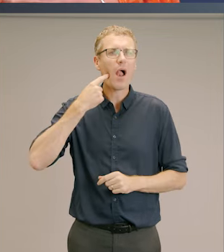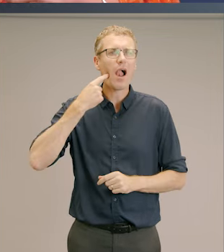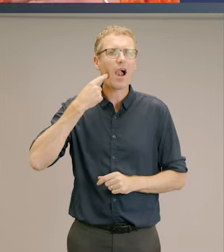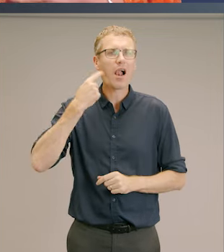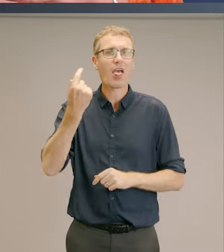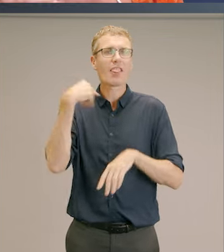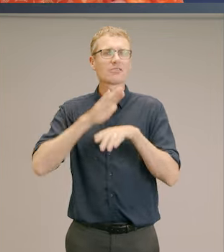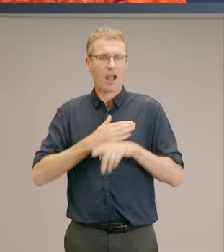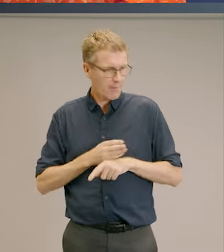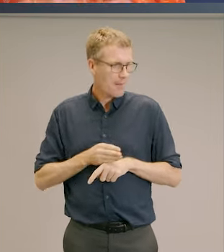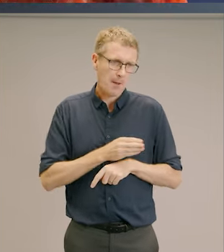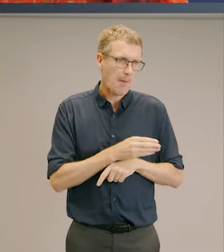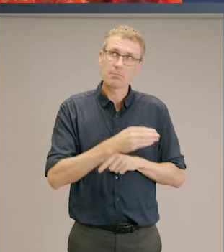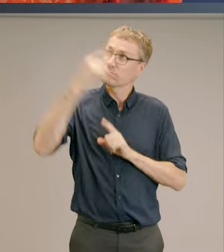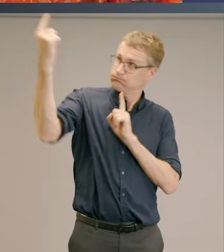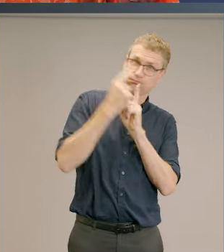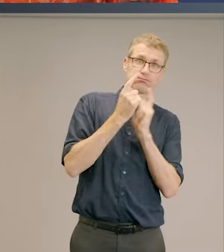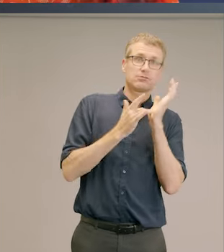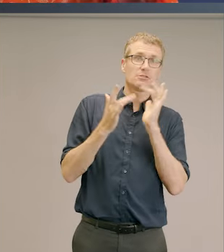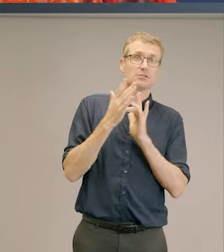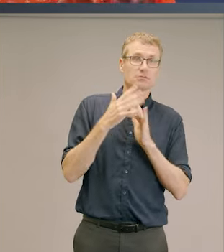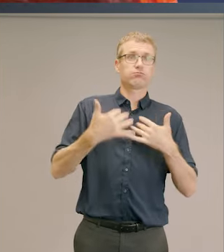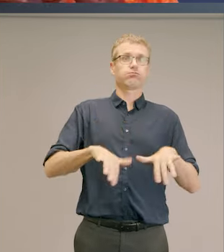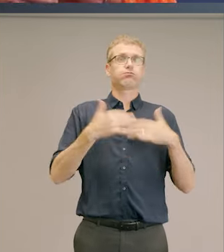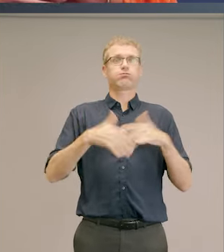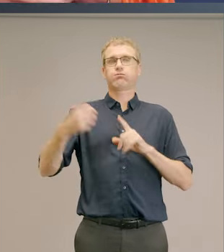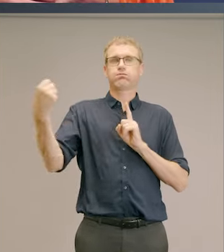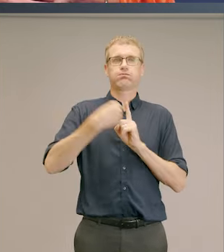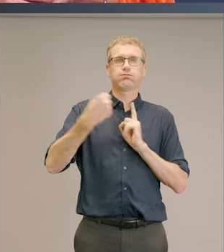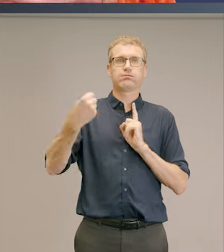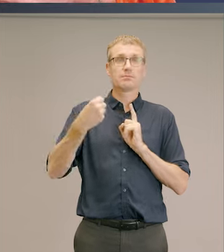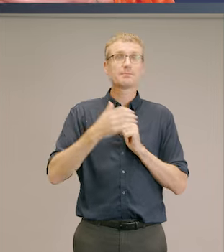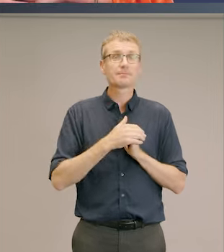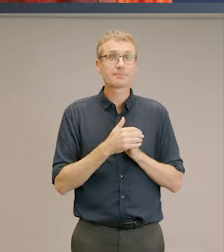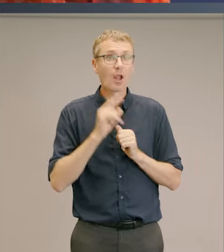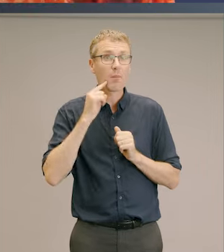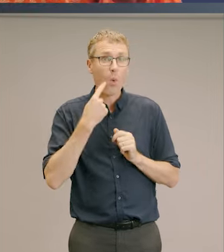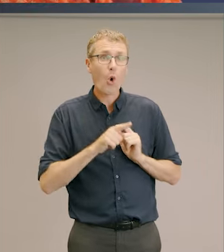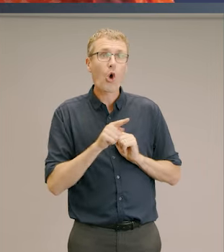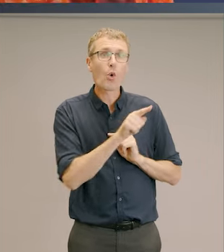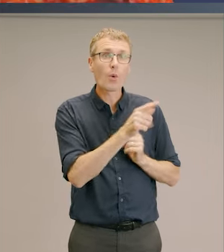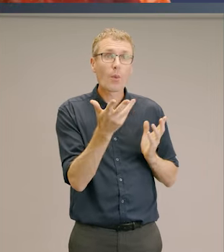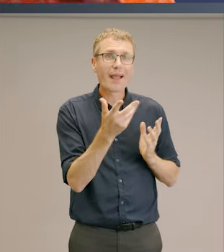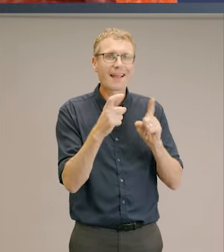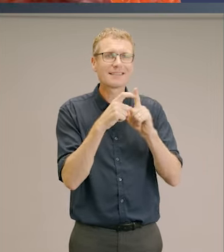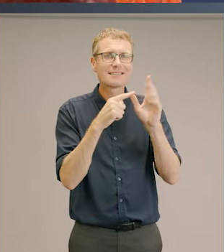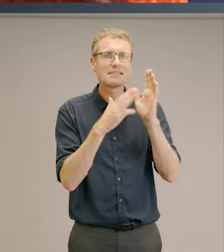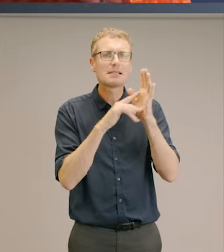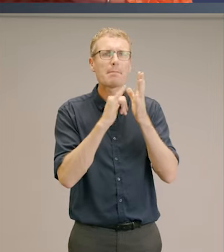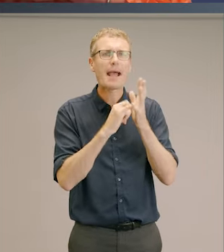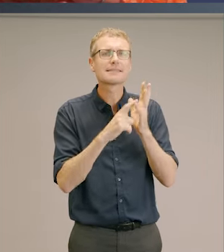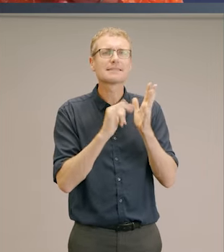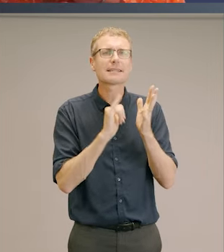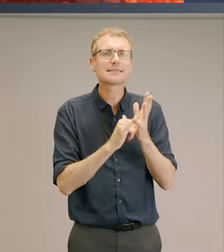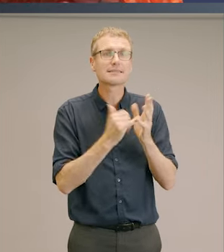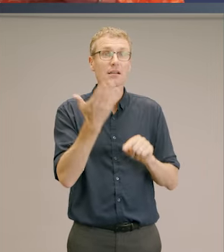one of those people whose whole life changed when he met the resurrected Jesus. We're told that he met Jesus on the road to